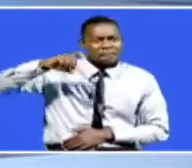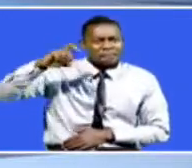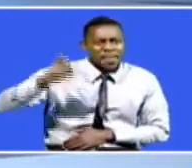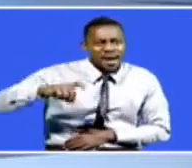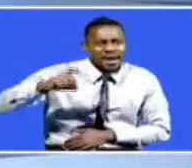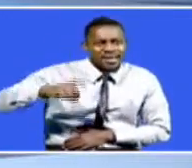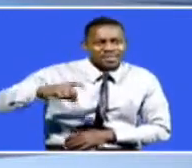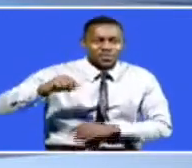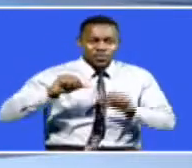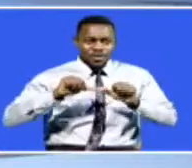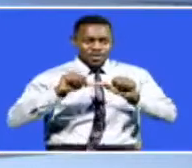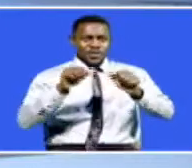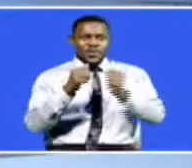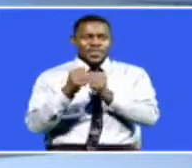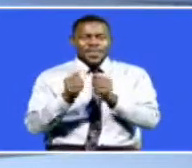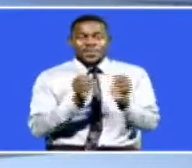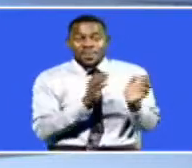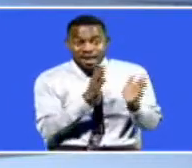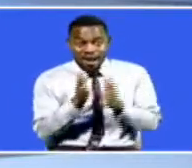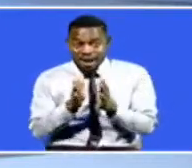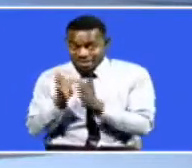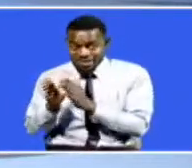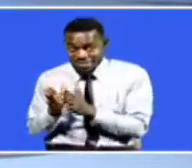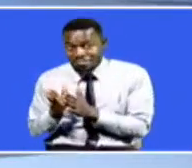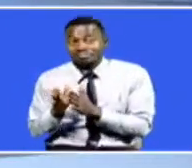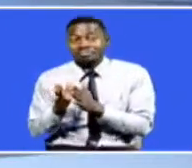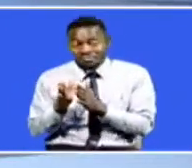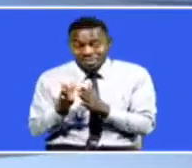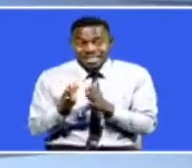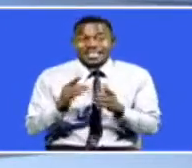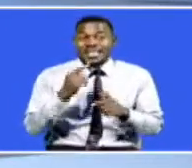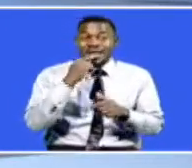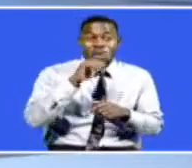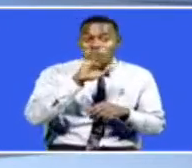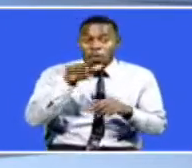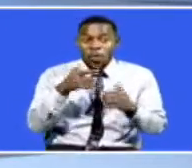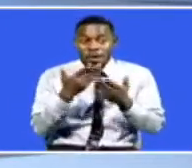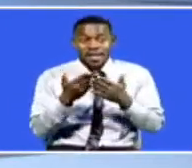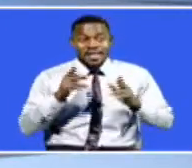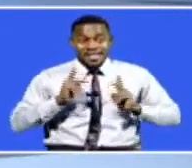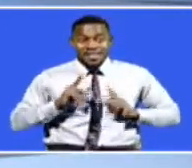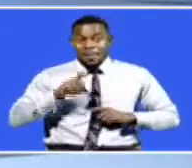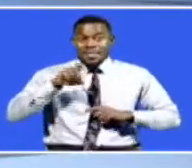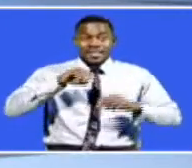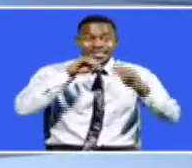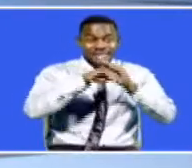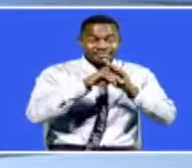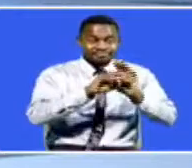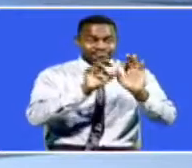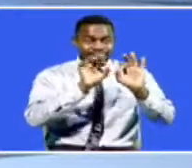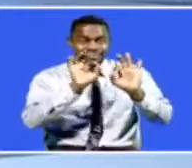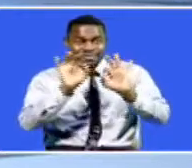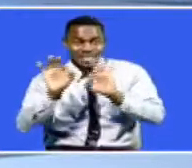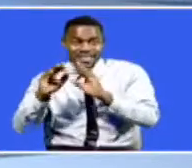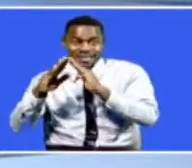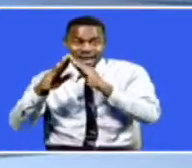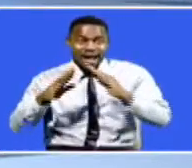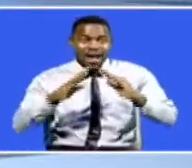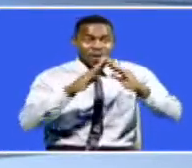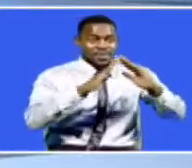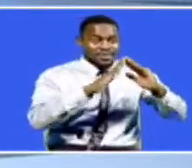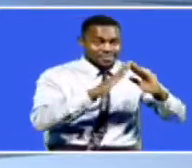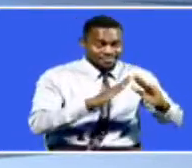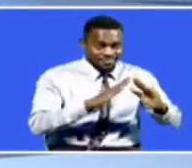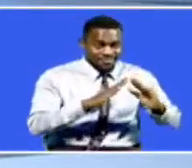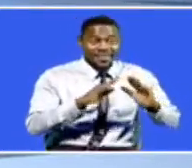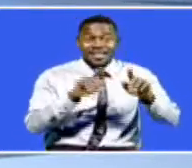as offering all Kenyans access to decent housing. Now, the president's announcement comes amid Kenya Kwanza's administration's move